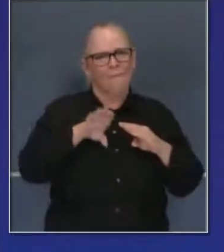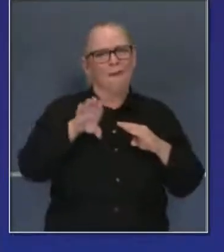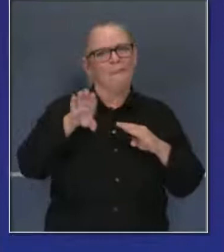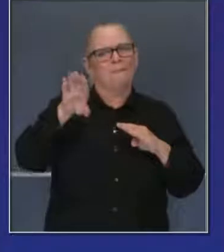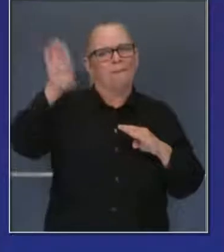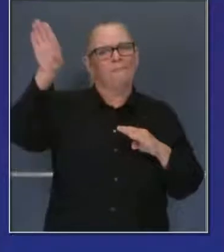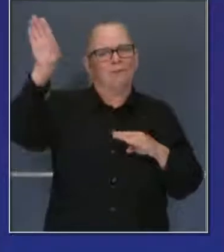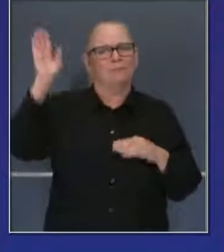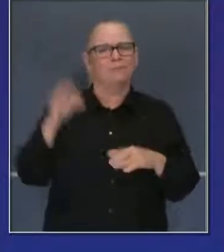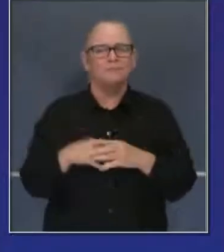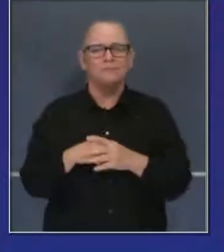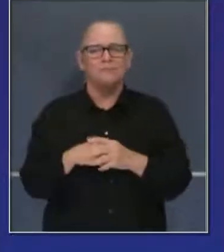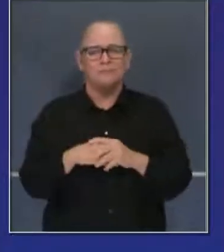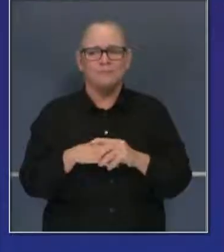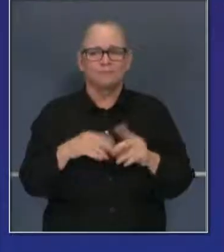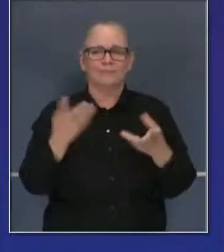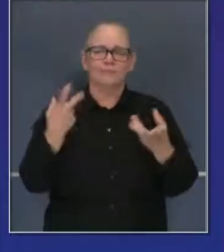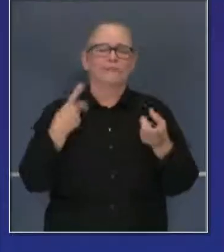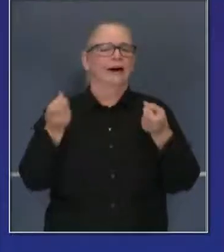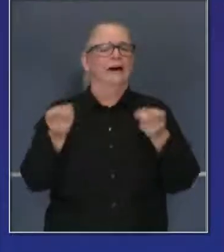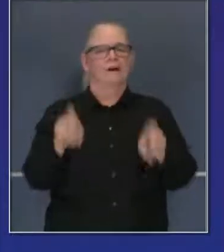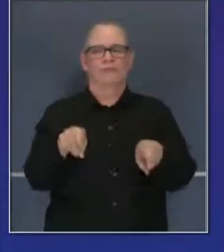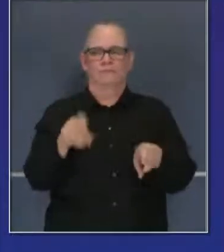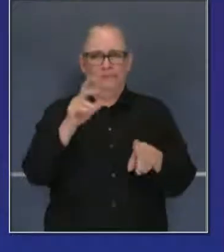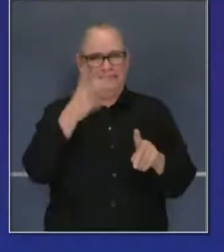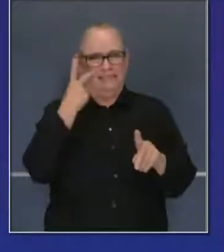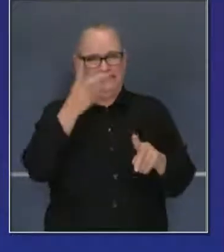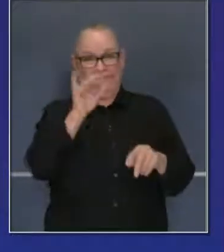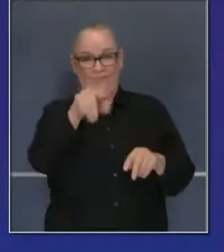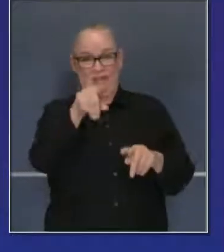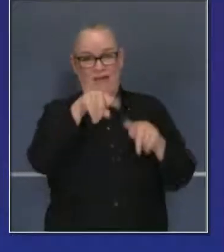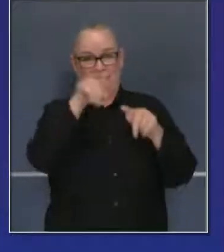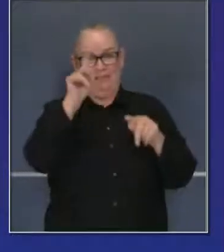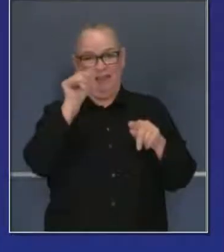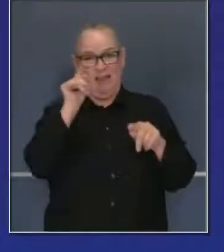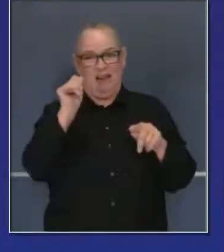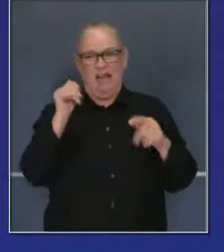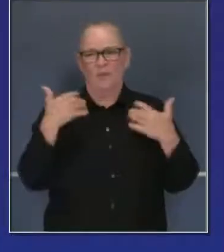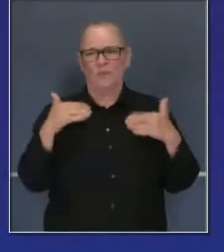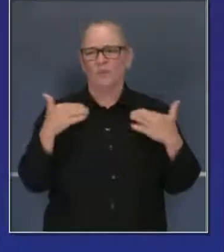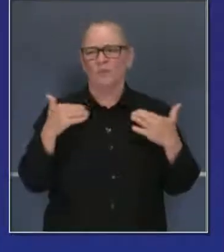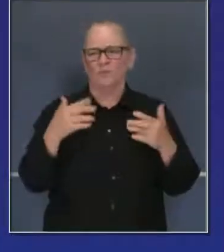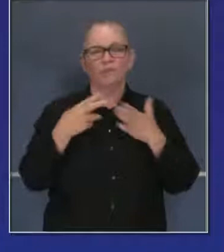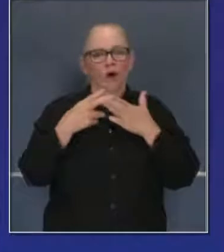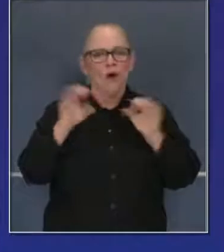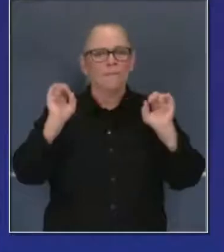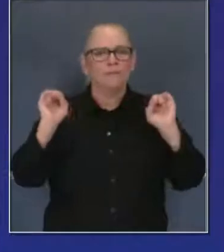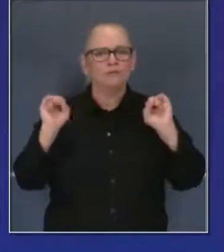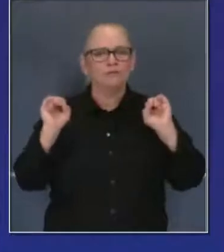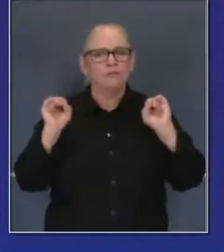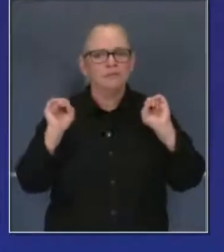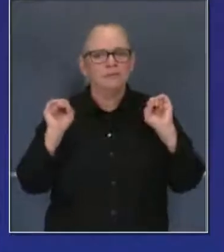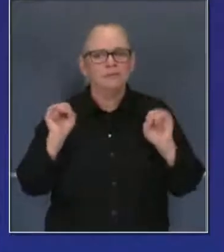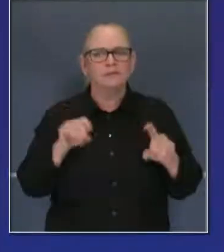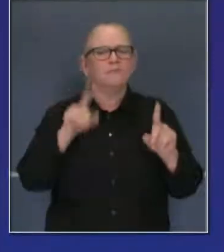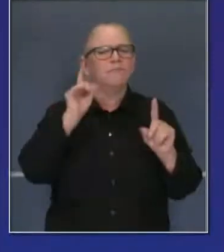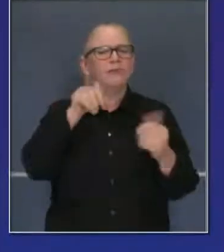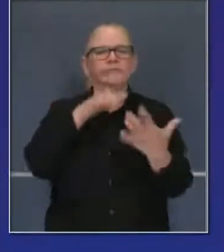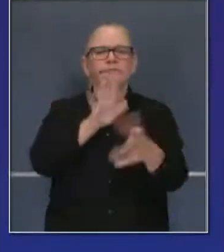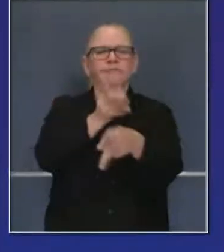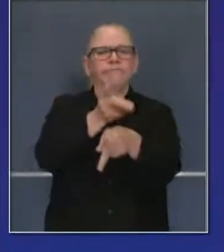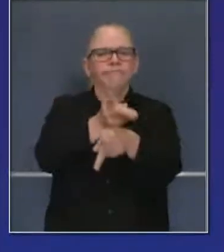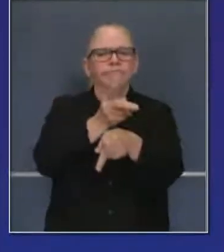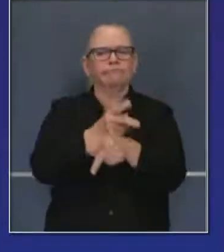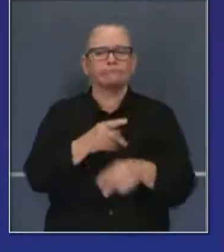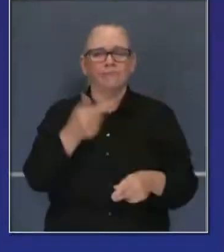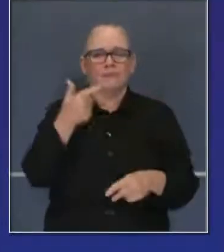a direction that only underscores our sense of urgency to address head-on the issue of climate and climate change,